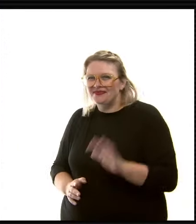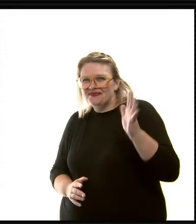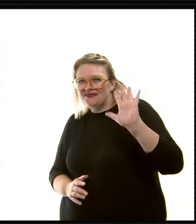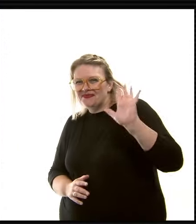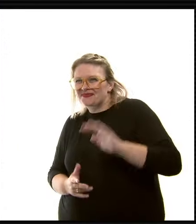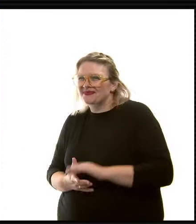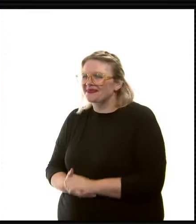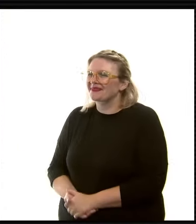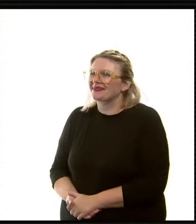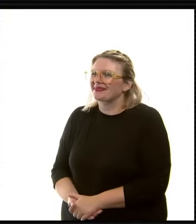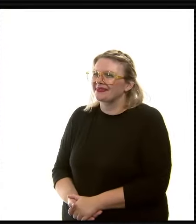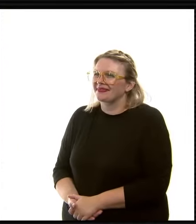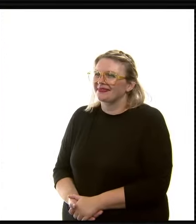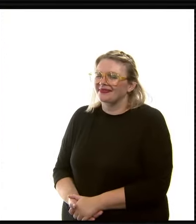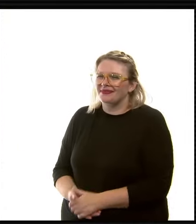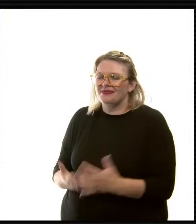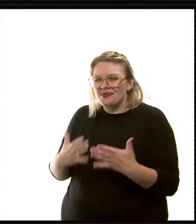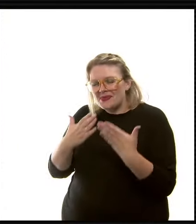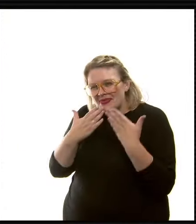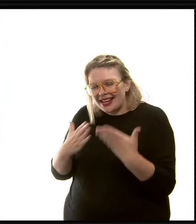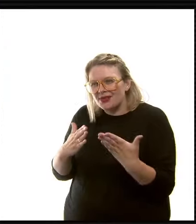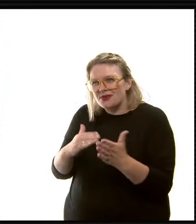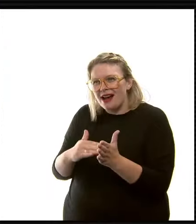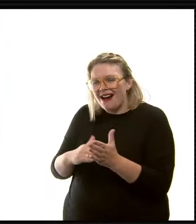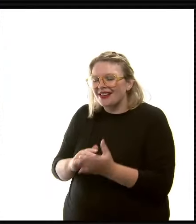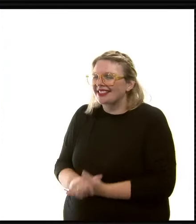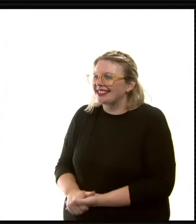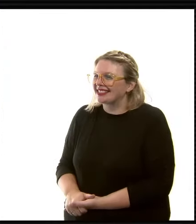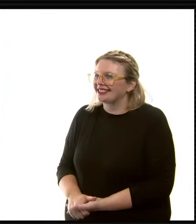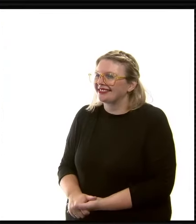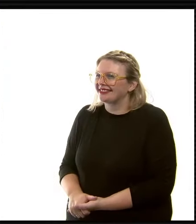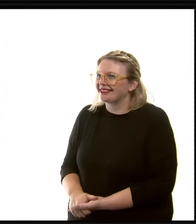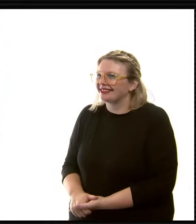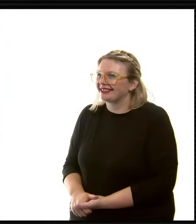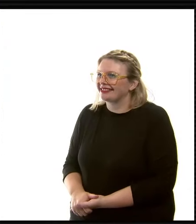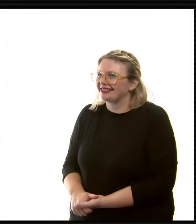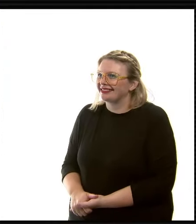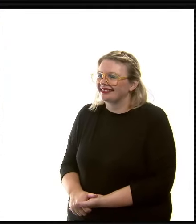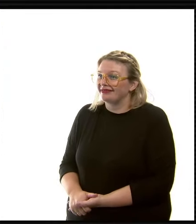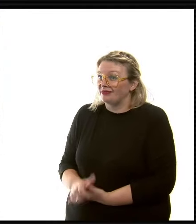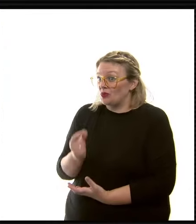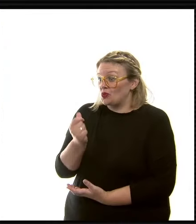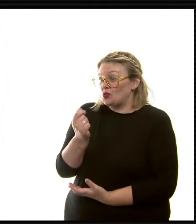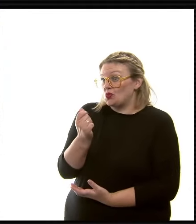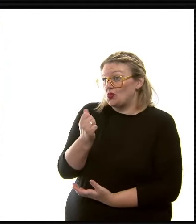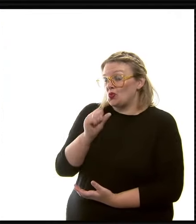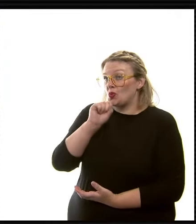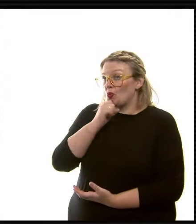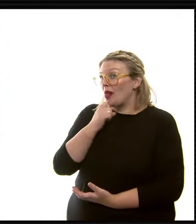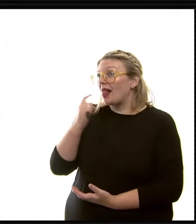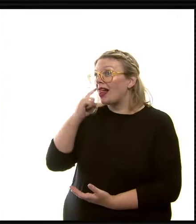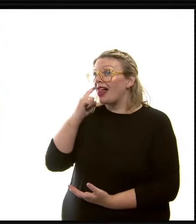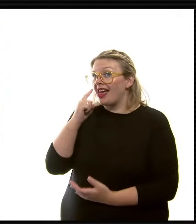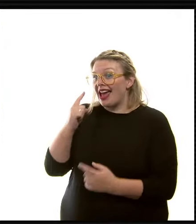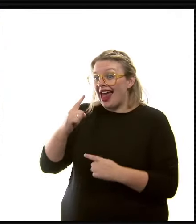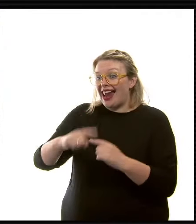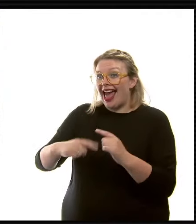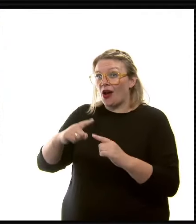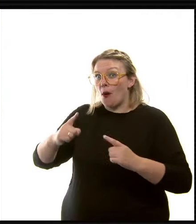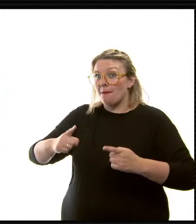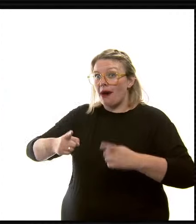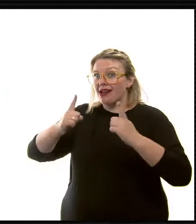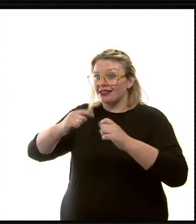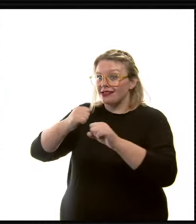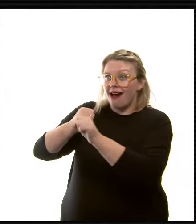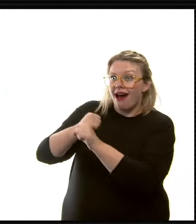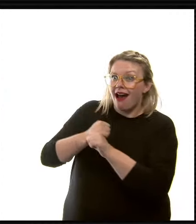So magical. Thank you, Marcus. What an exit! Now, very soon, we will check in on our amazing LEGO Masters All-Star build